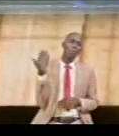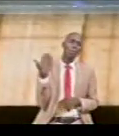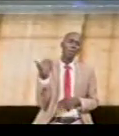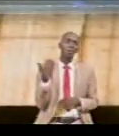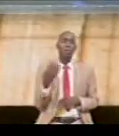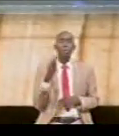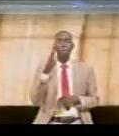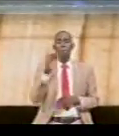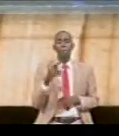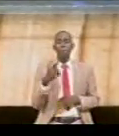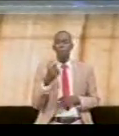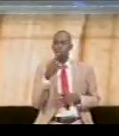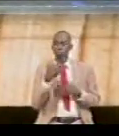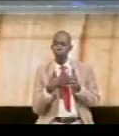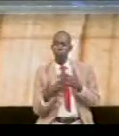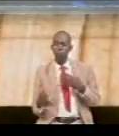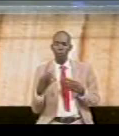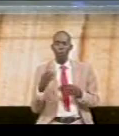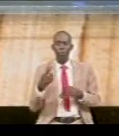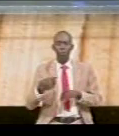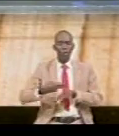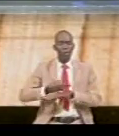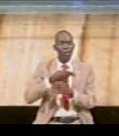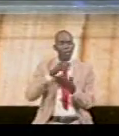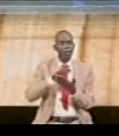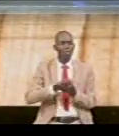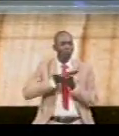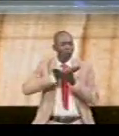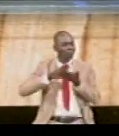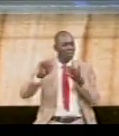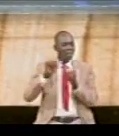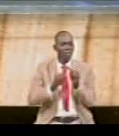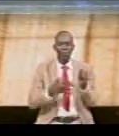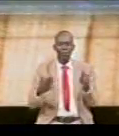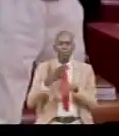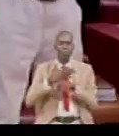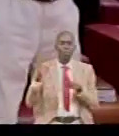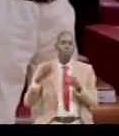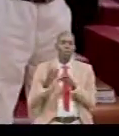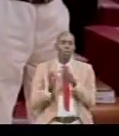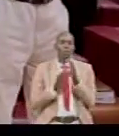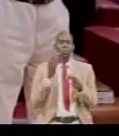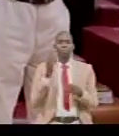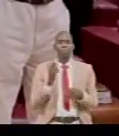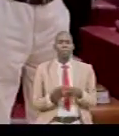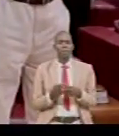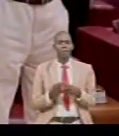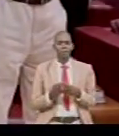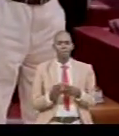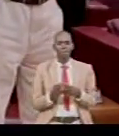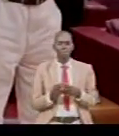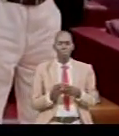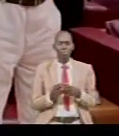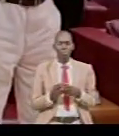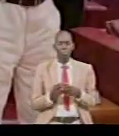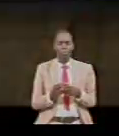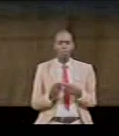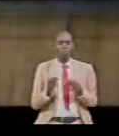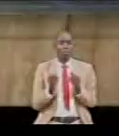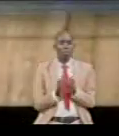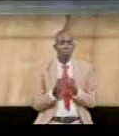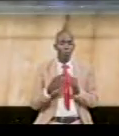by the blood of the Lamb, cleanse everything away in Jesus' name. With a